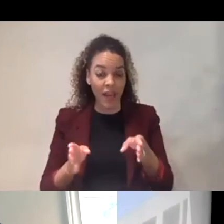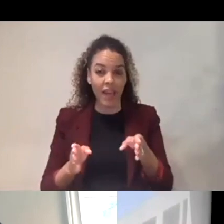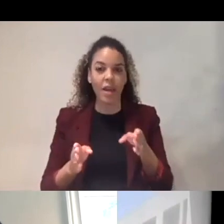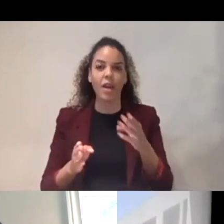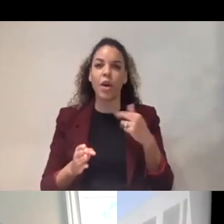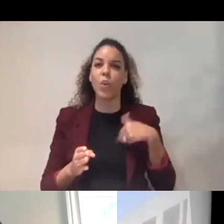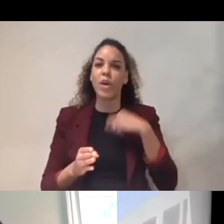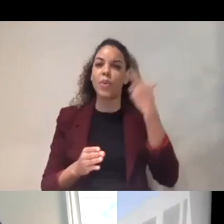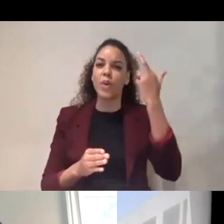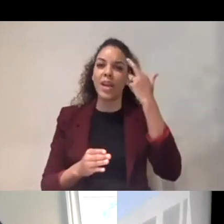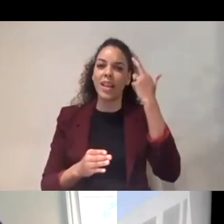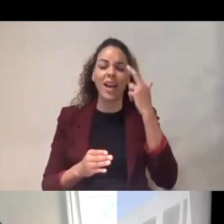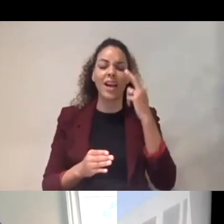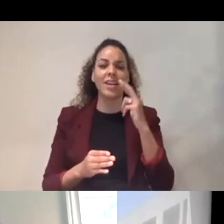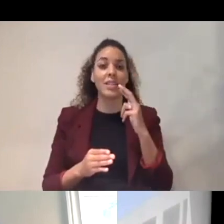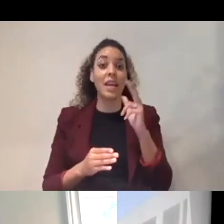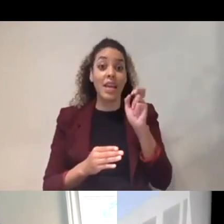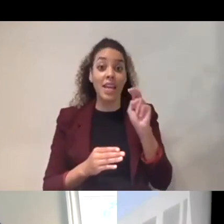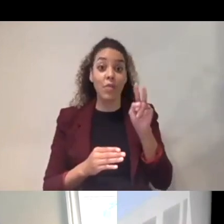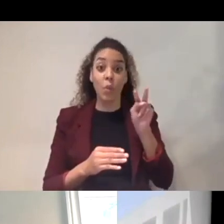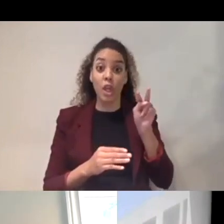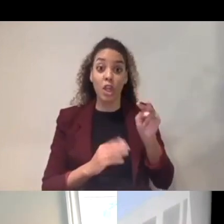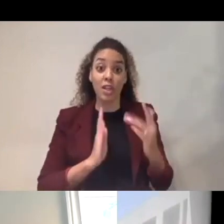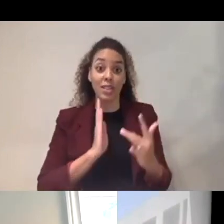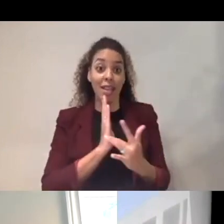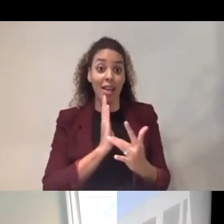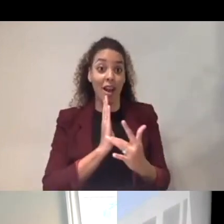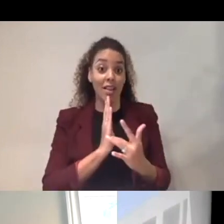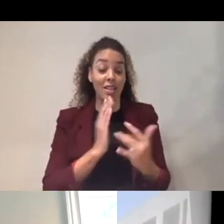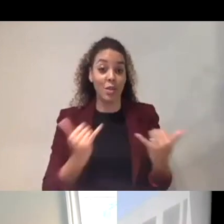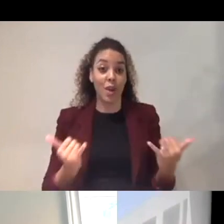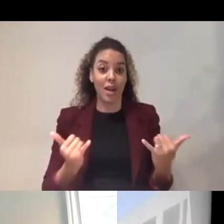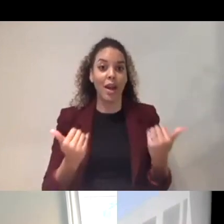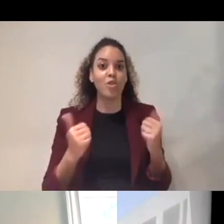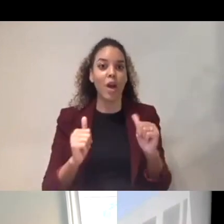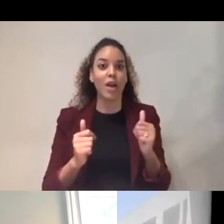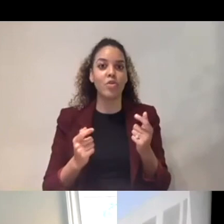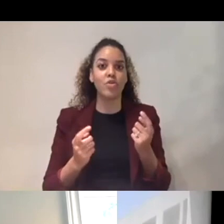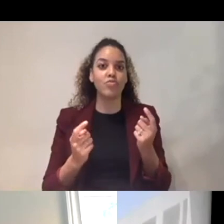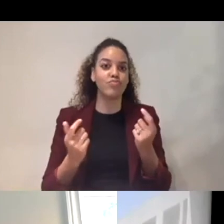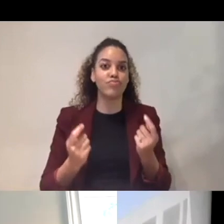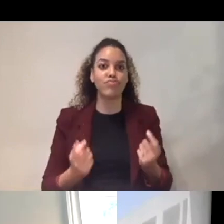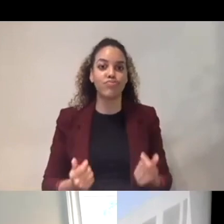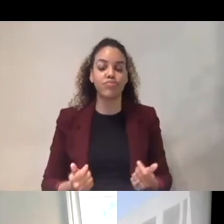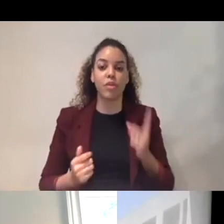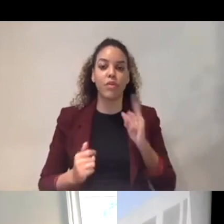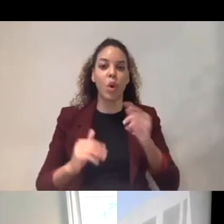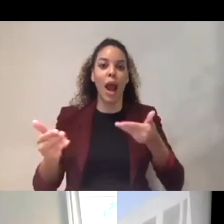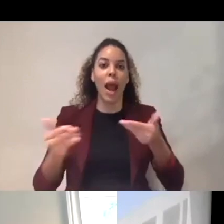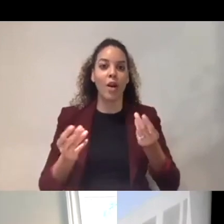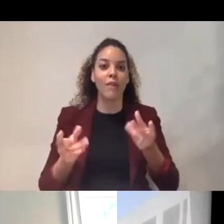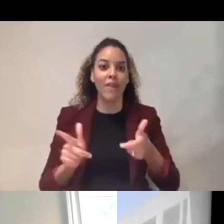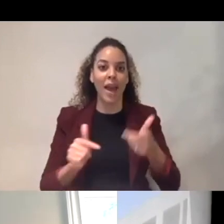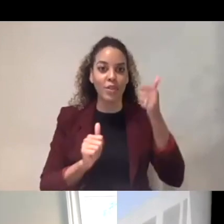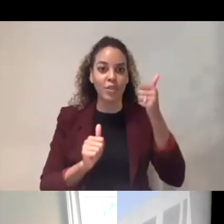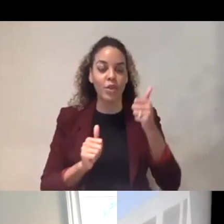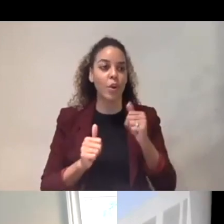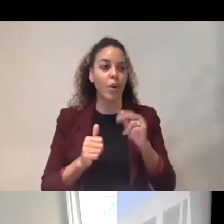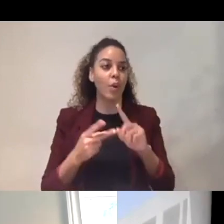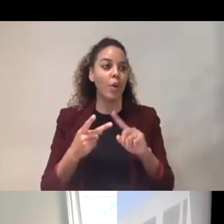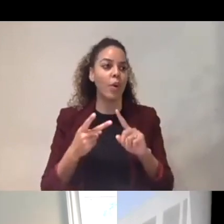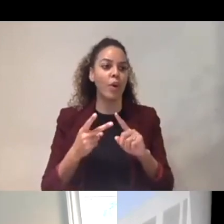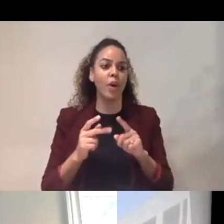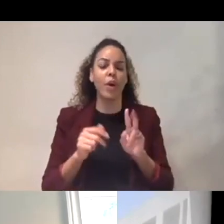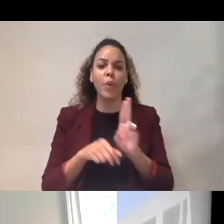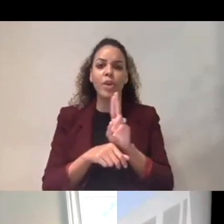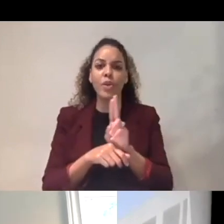at the technology that we use today to expedite the hiring process, the platforms that we use for matching people between jobs and opportunities,